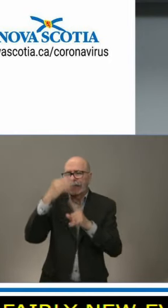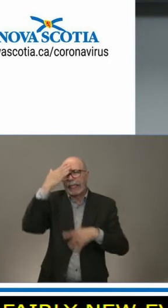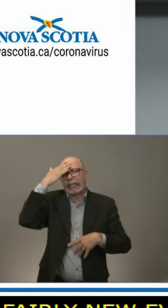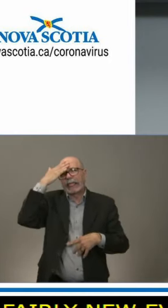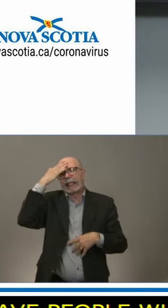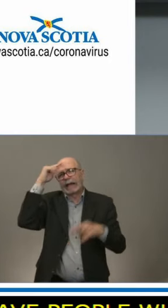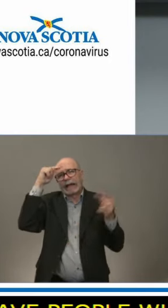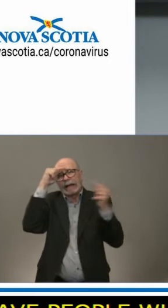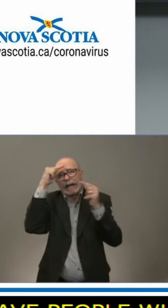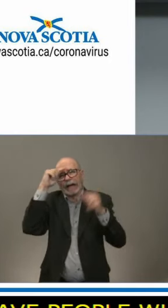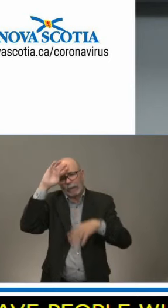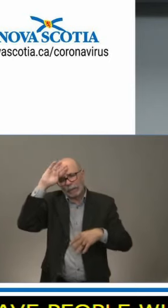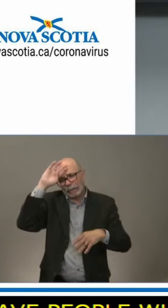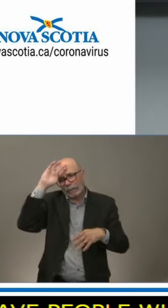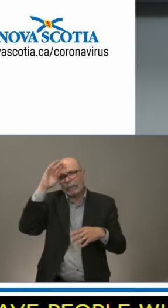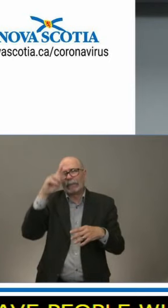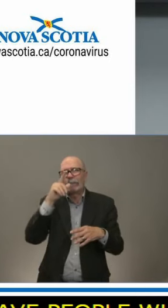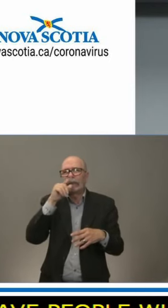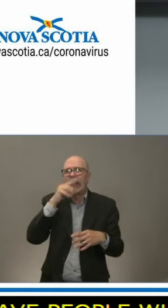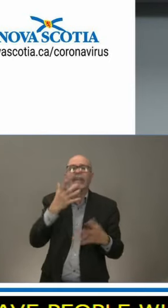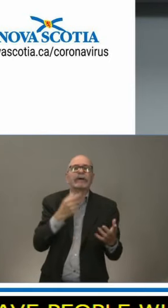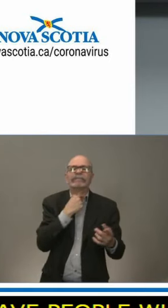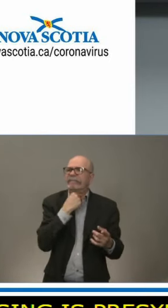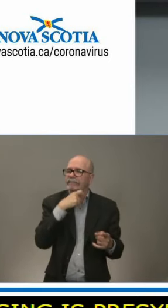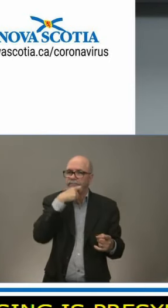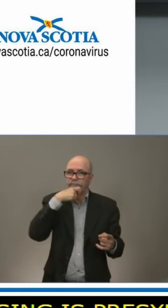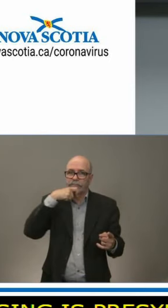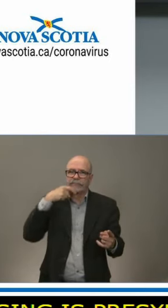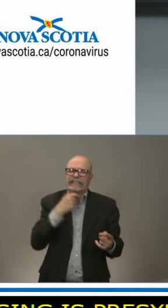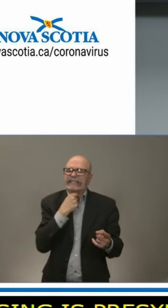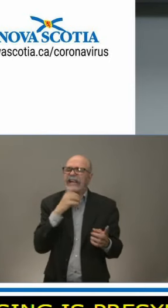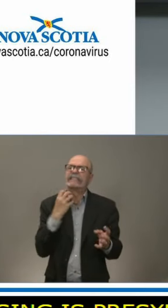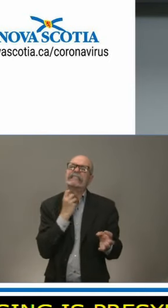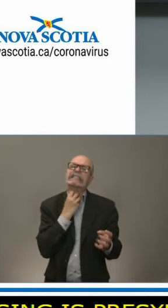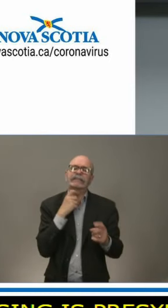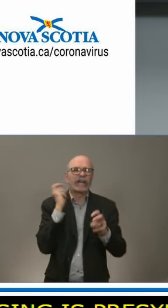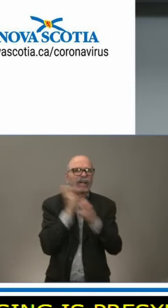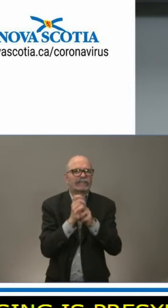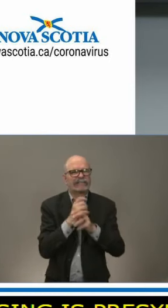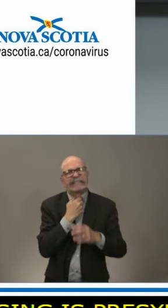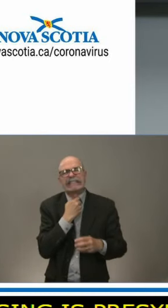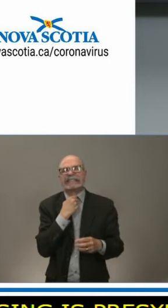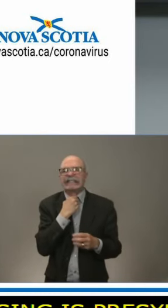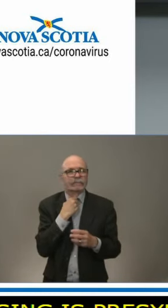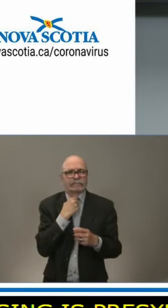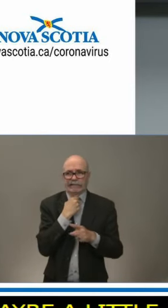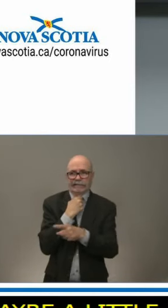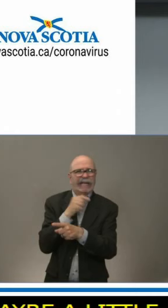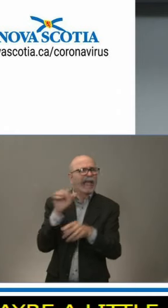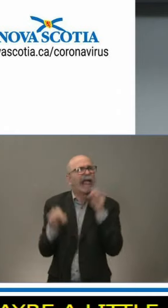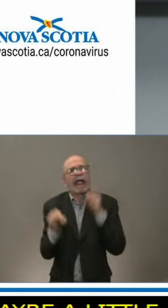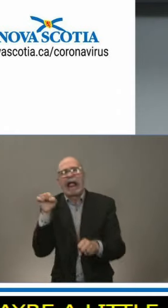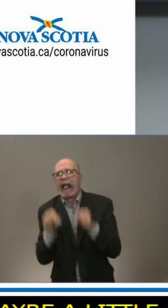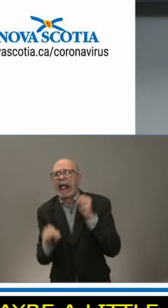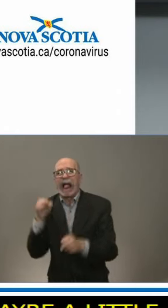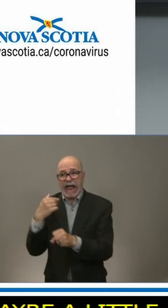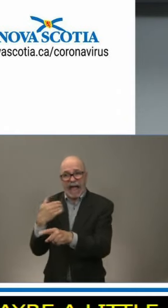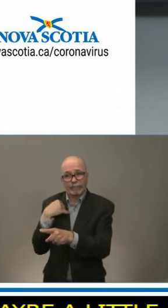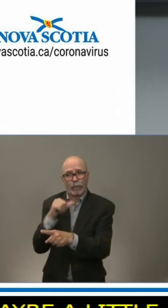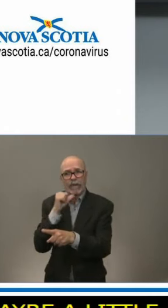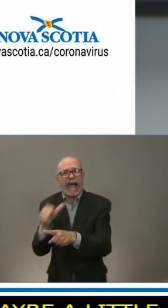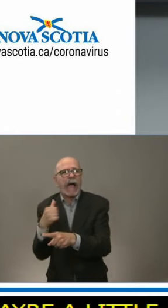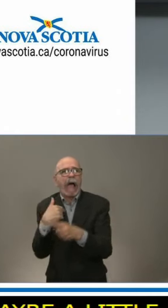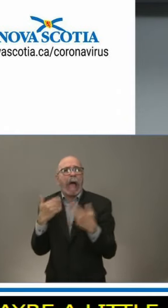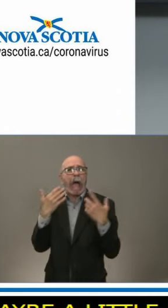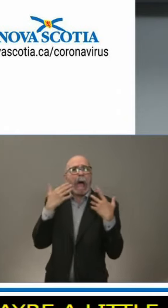a little bit of a scratchy throat, not enough for them to even maybe recognize until we go back and talk to them once they become more